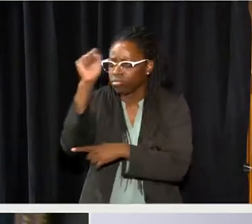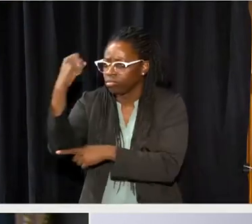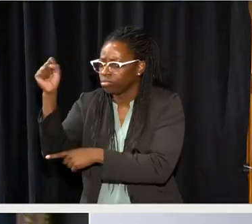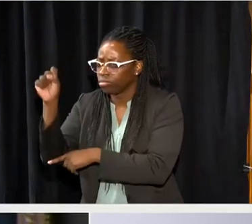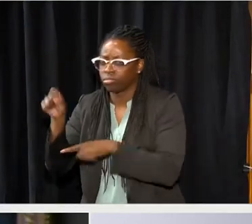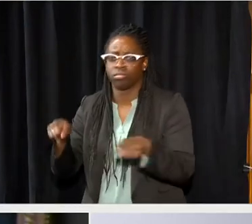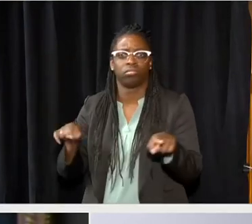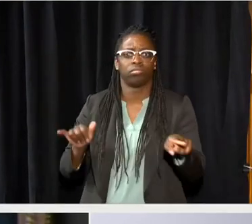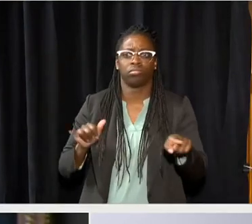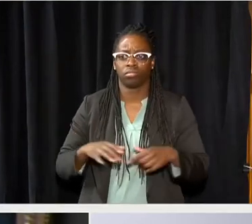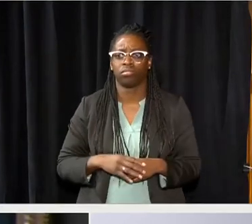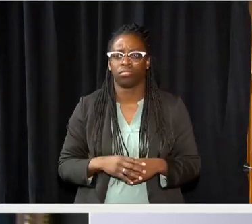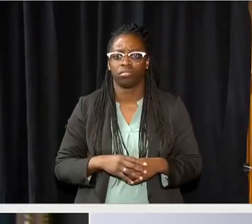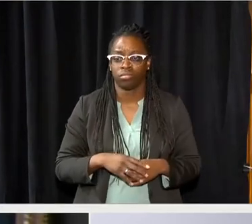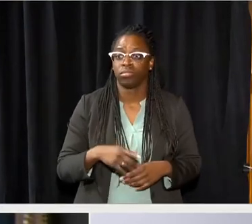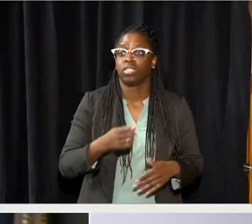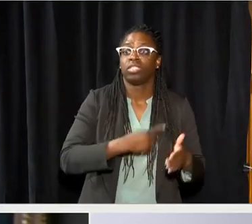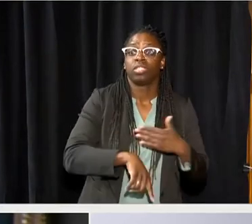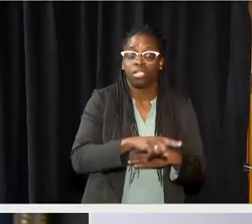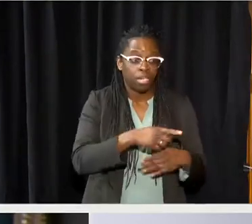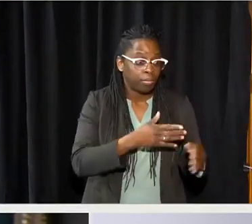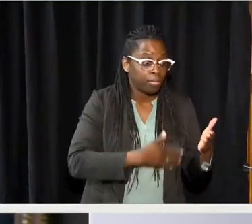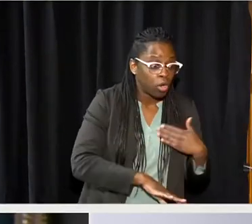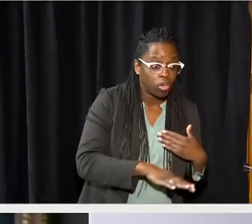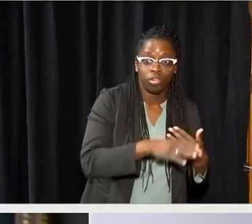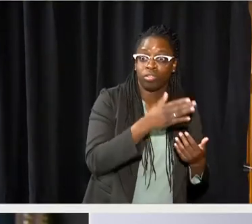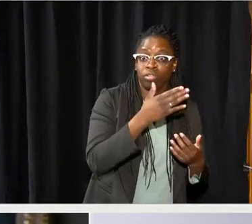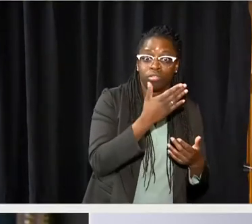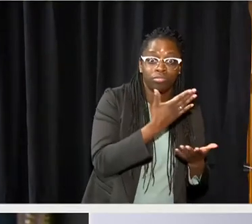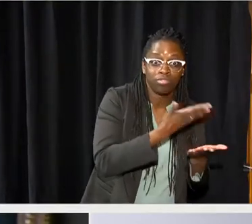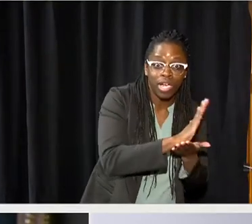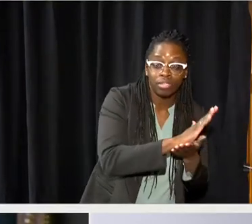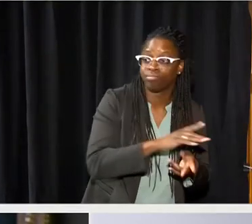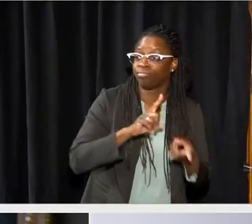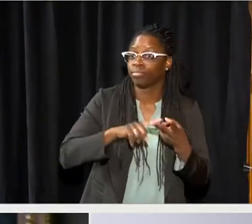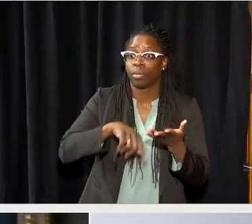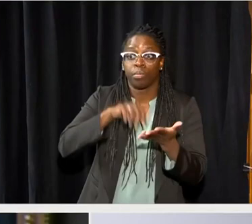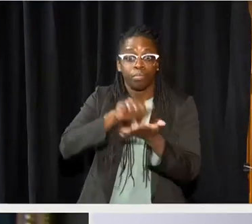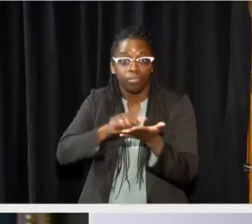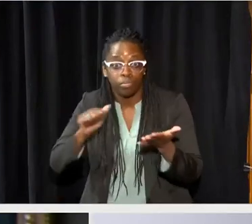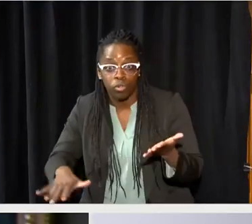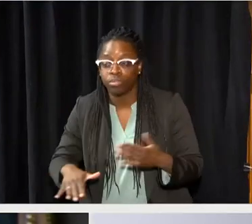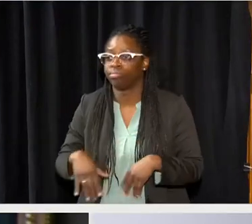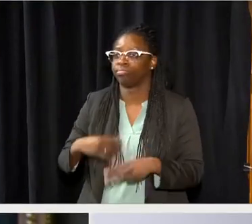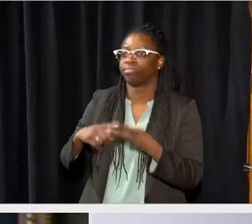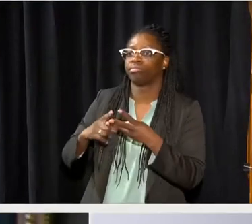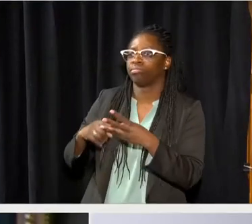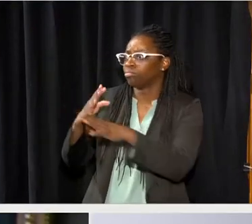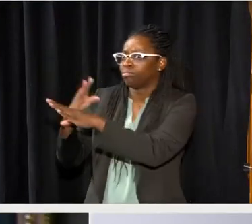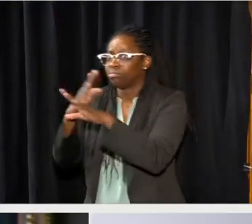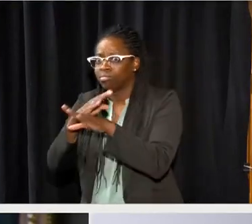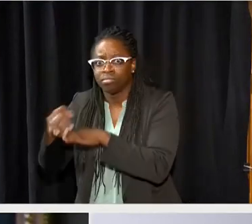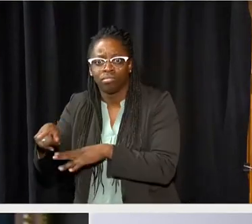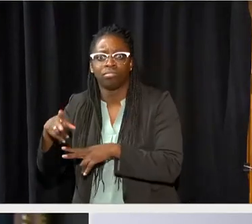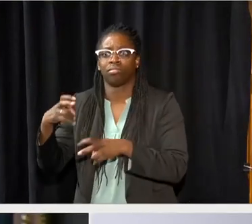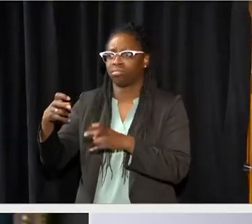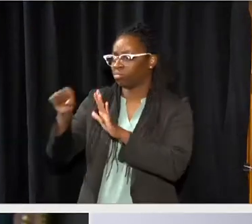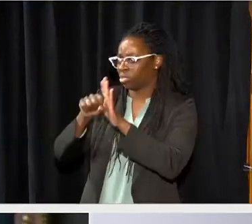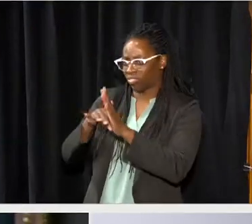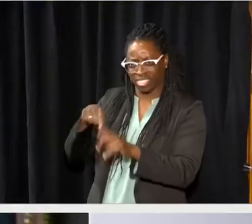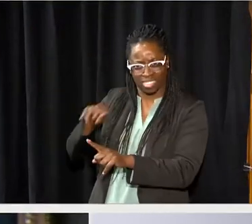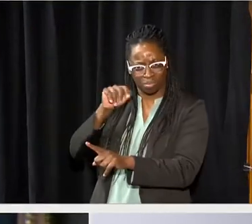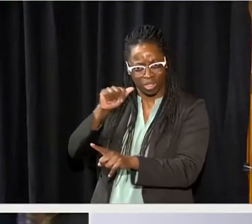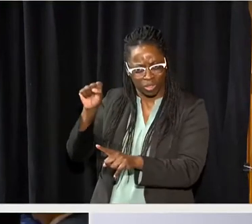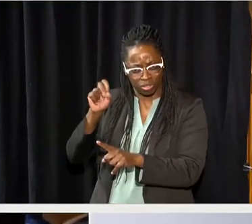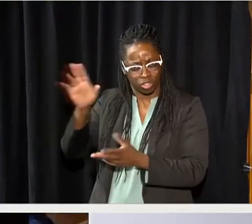rights, stockpiling mifepristone, and protecting patients and providers in the face of national attacks.